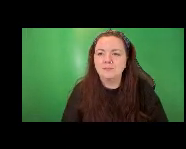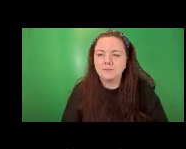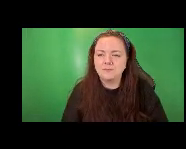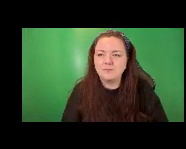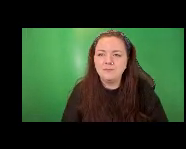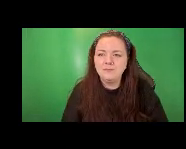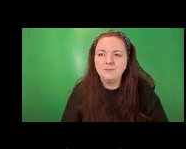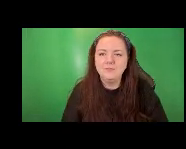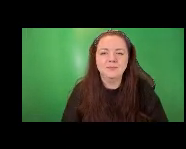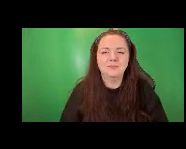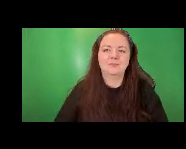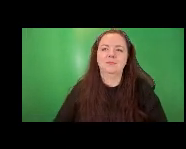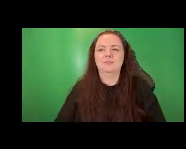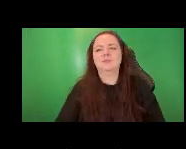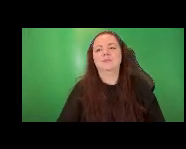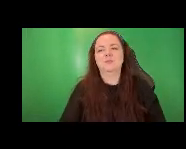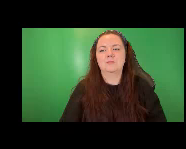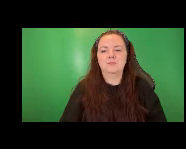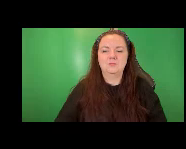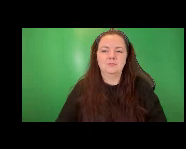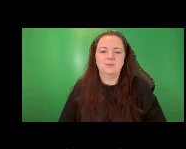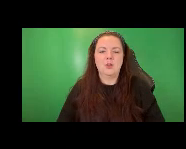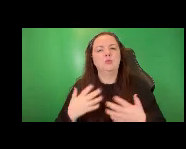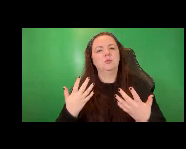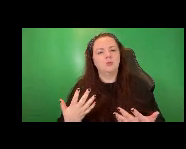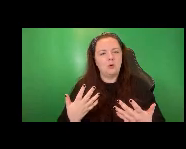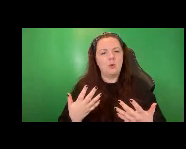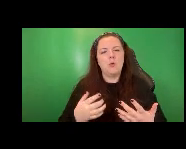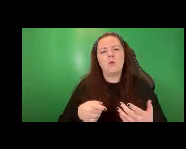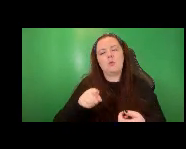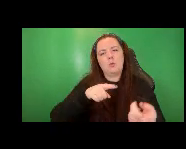So, what's this going to get into?